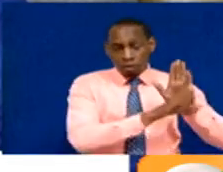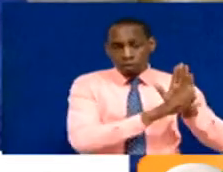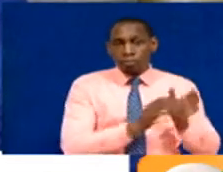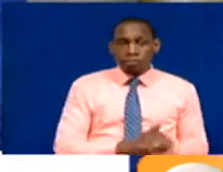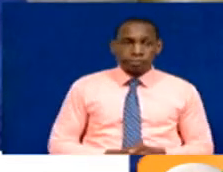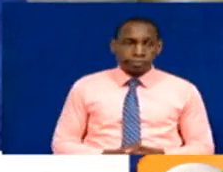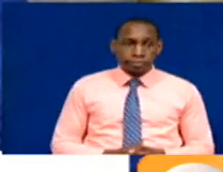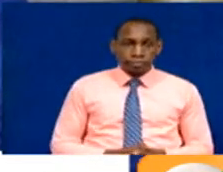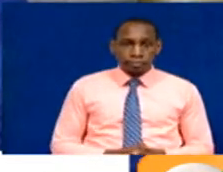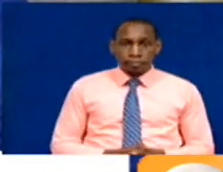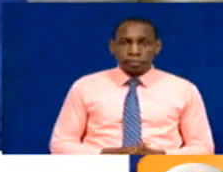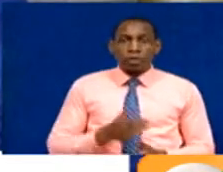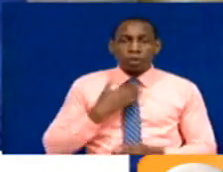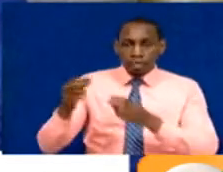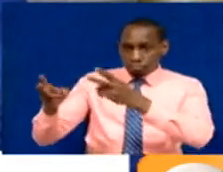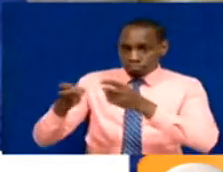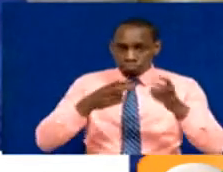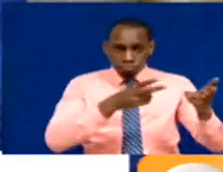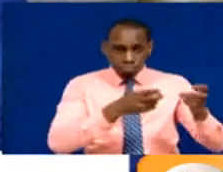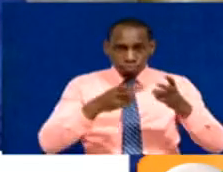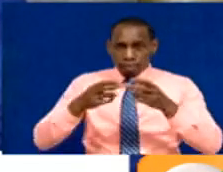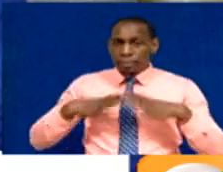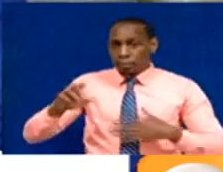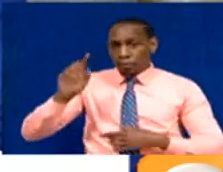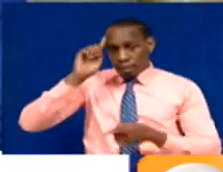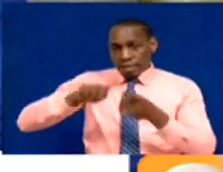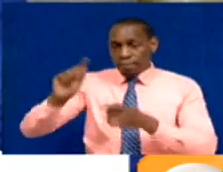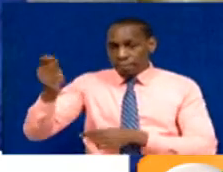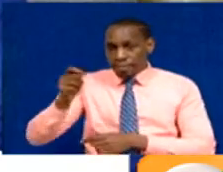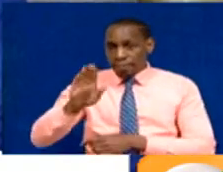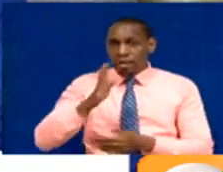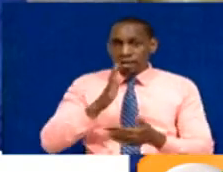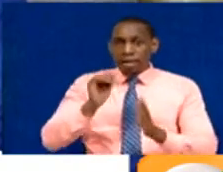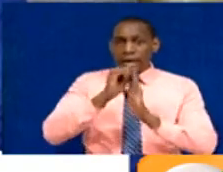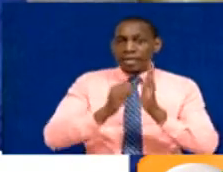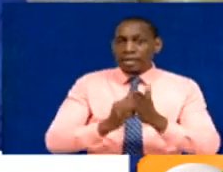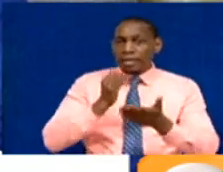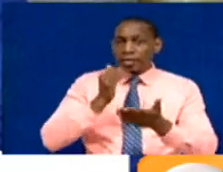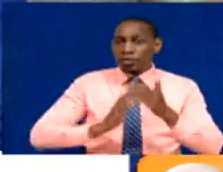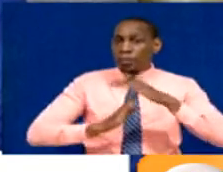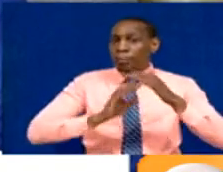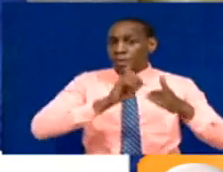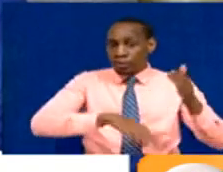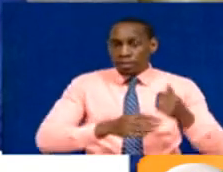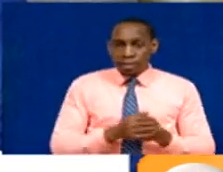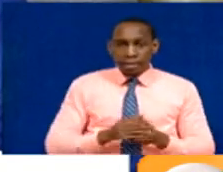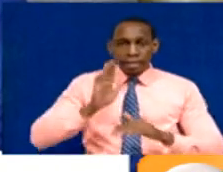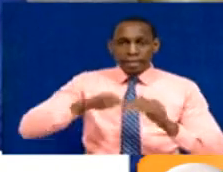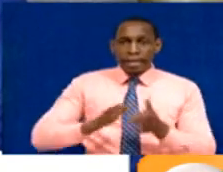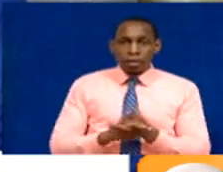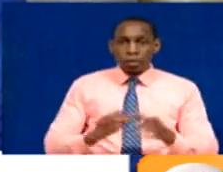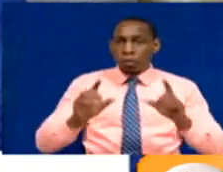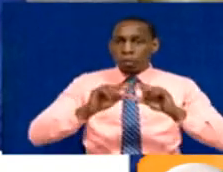So we want to hear more from the presidential candidates as to what their real agenda is, as opposed